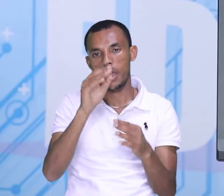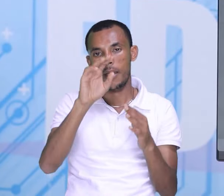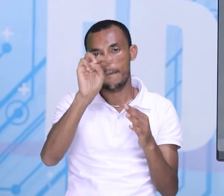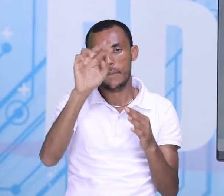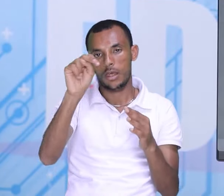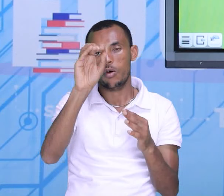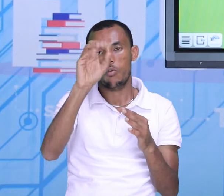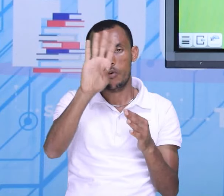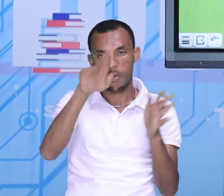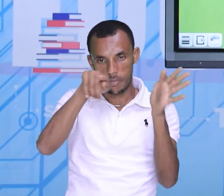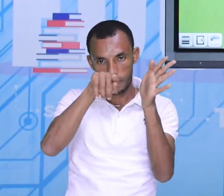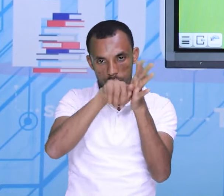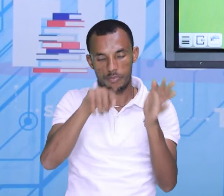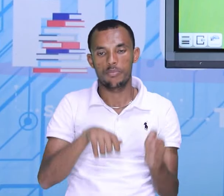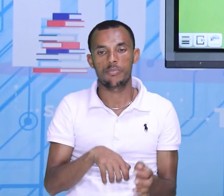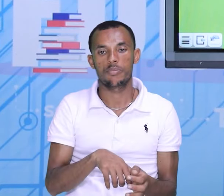minus,